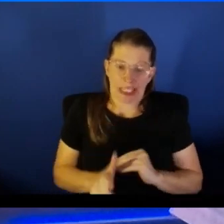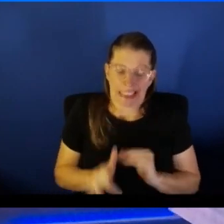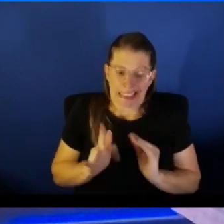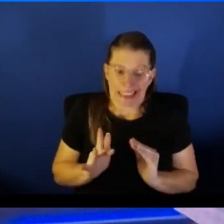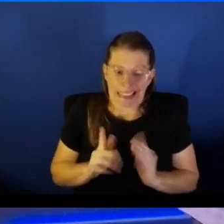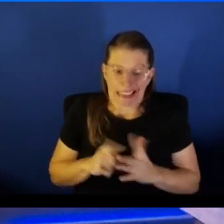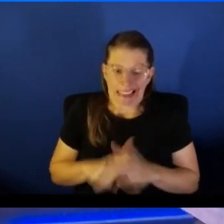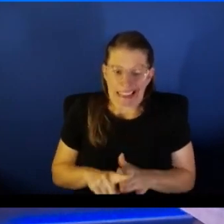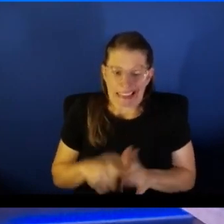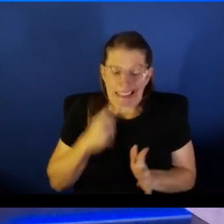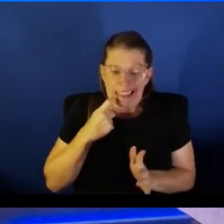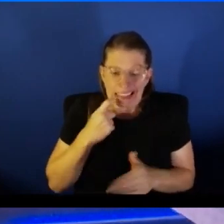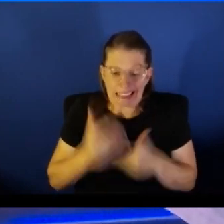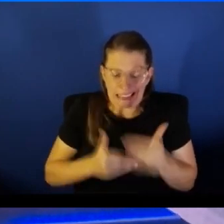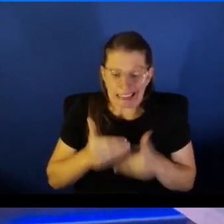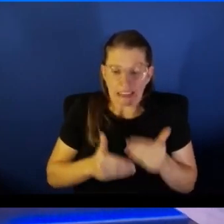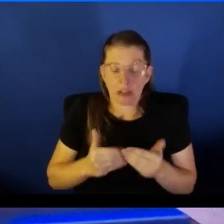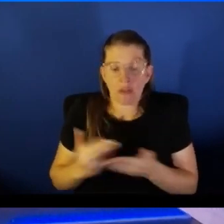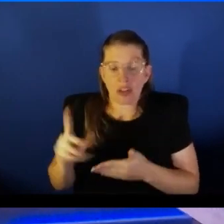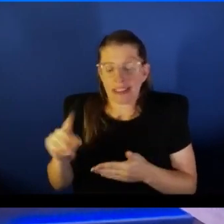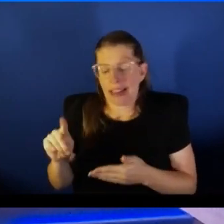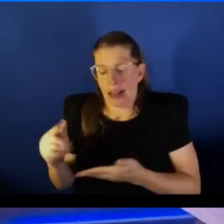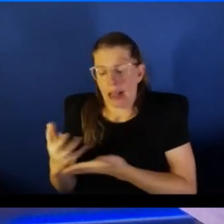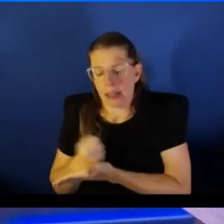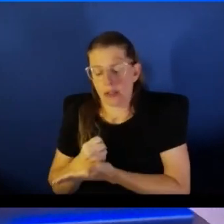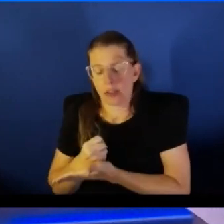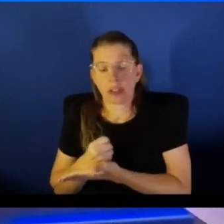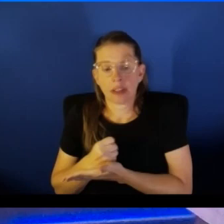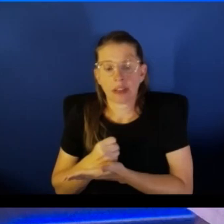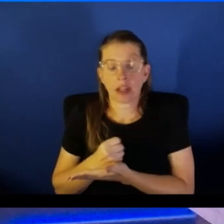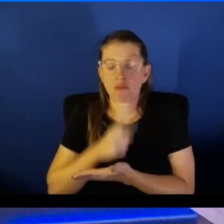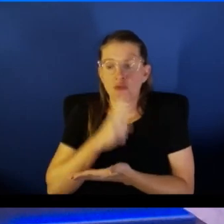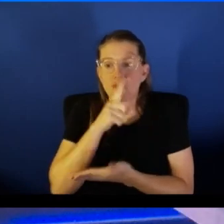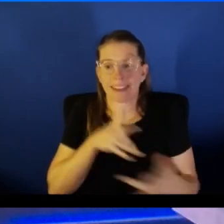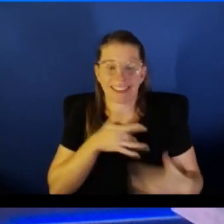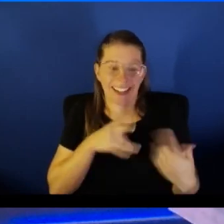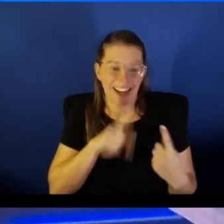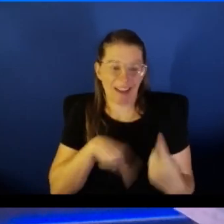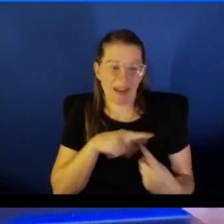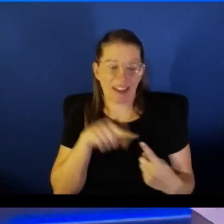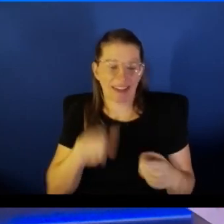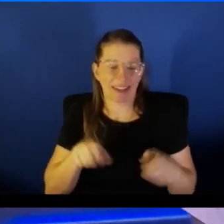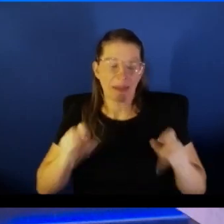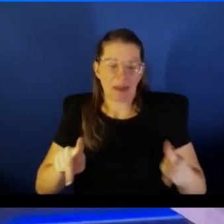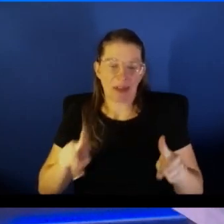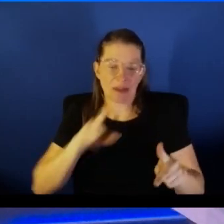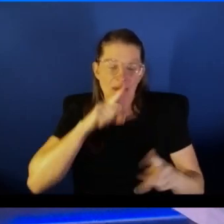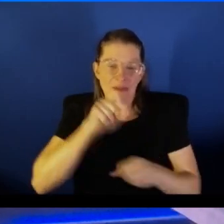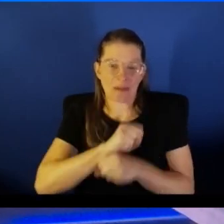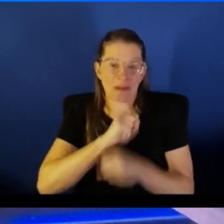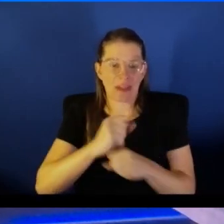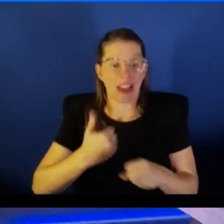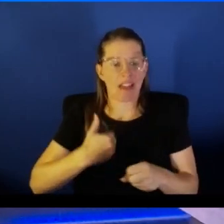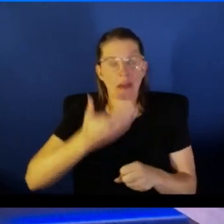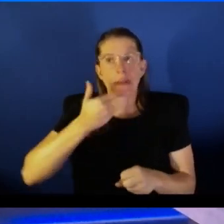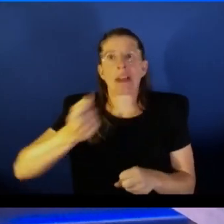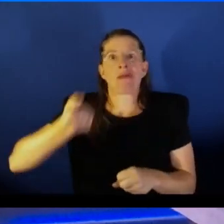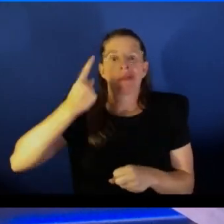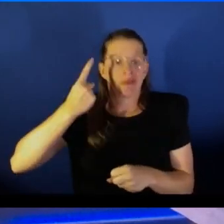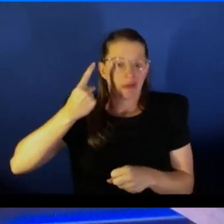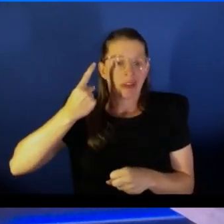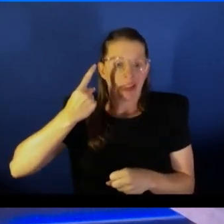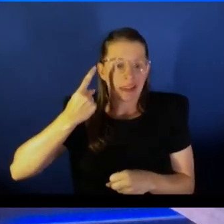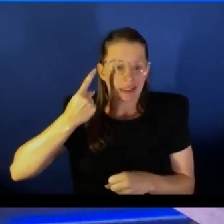collection stage, but I'm really, really excited about this opportunity to really have a better understanding